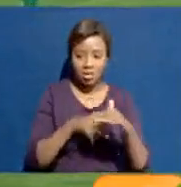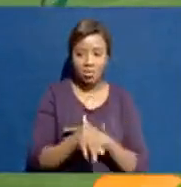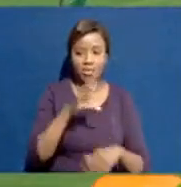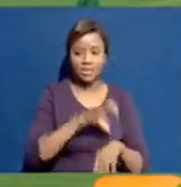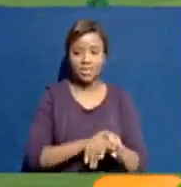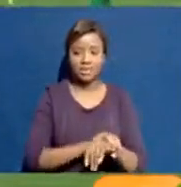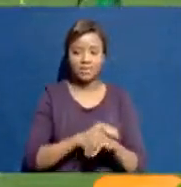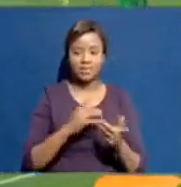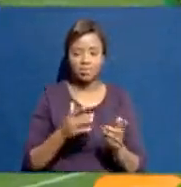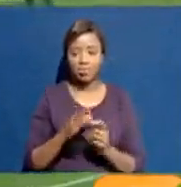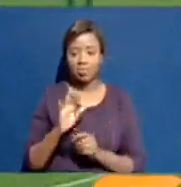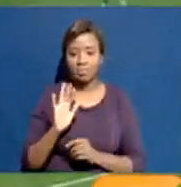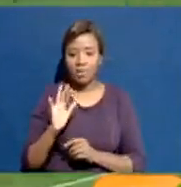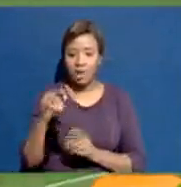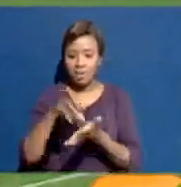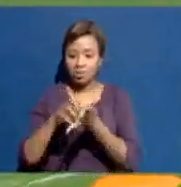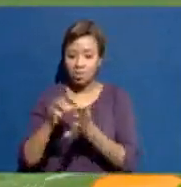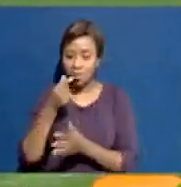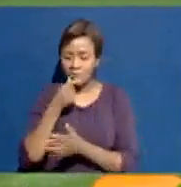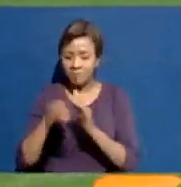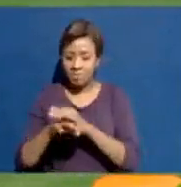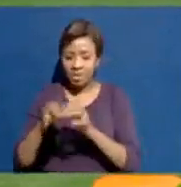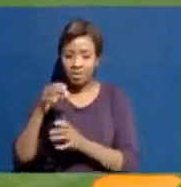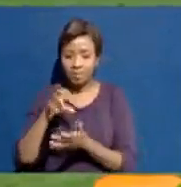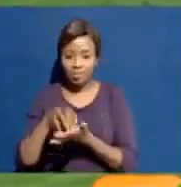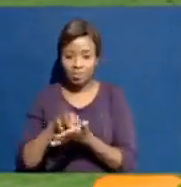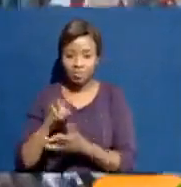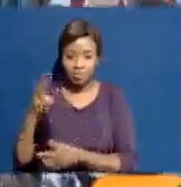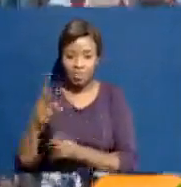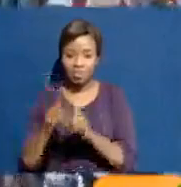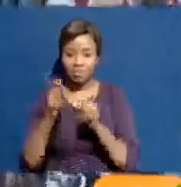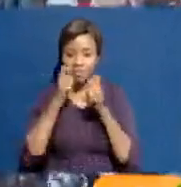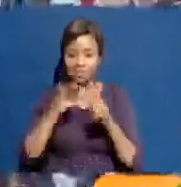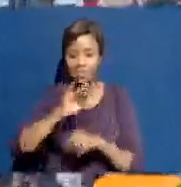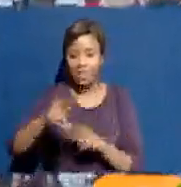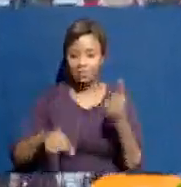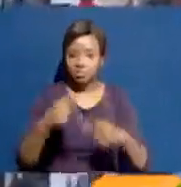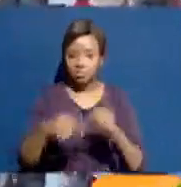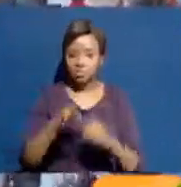goal. Gor Mahia second on the log, a point behind Tusker FC with four matches to play.